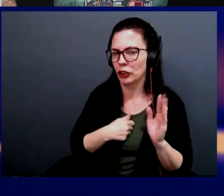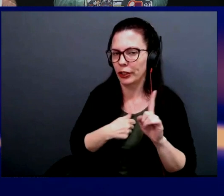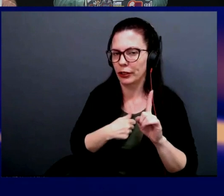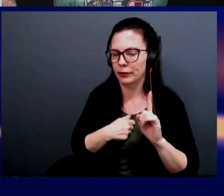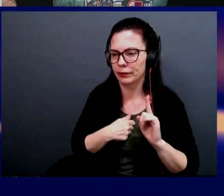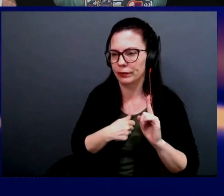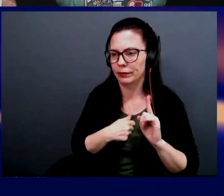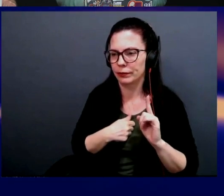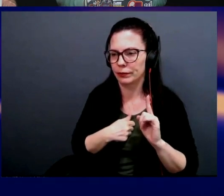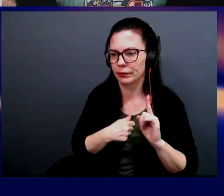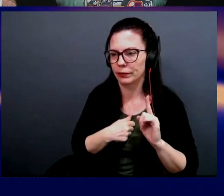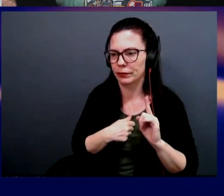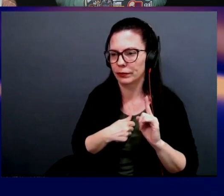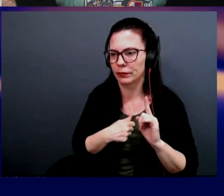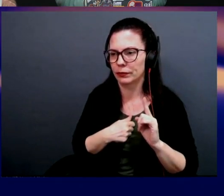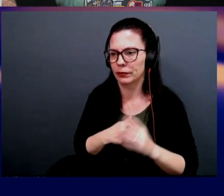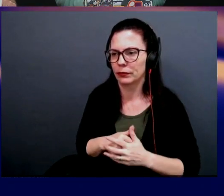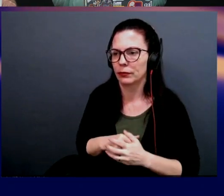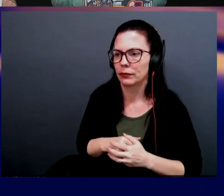get started,